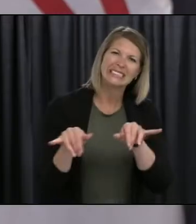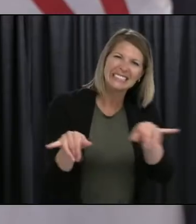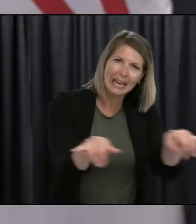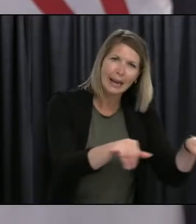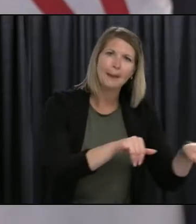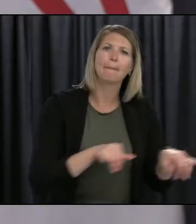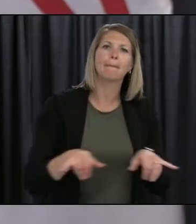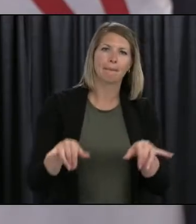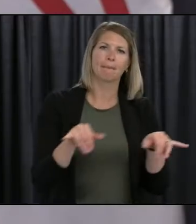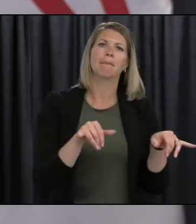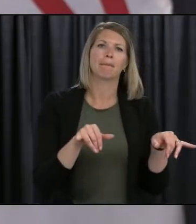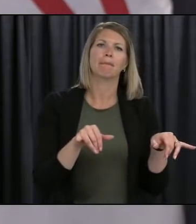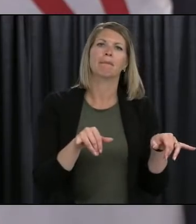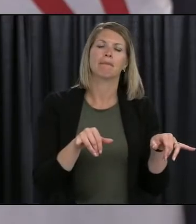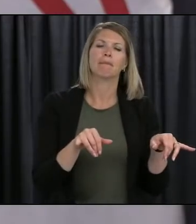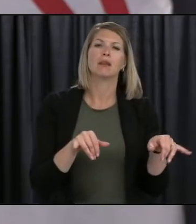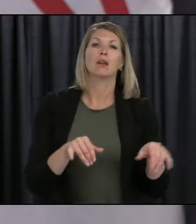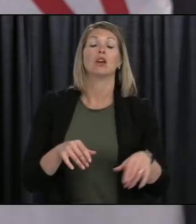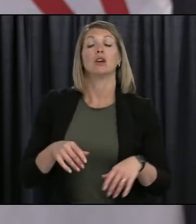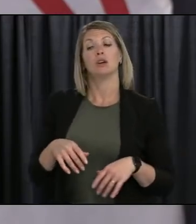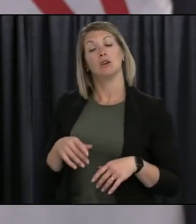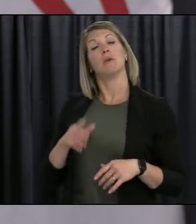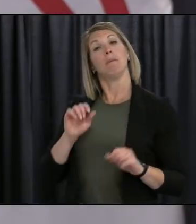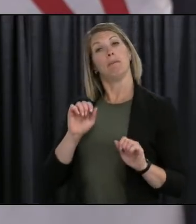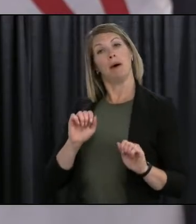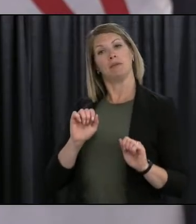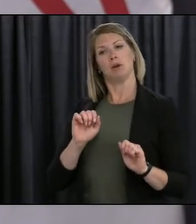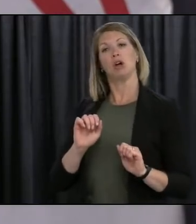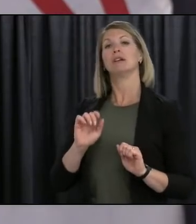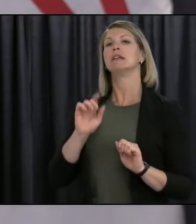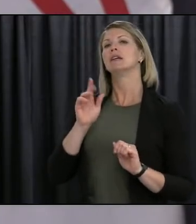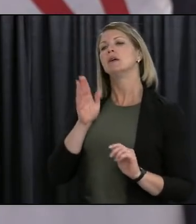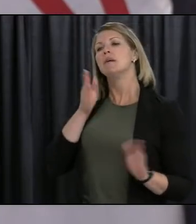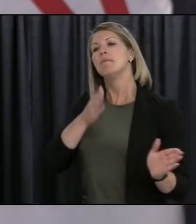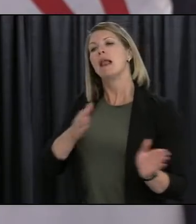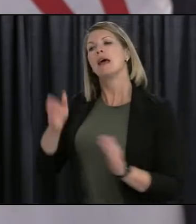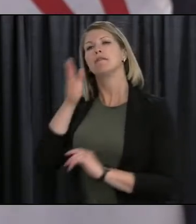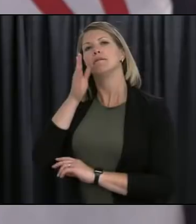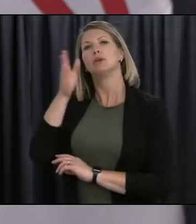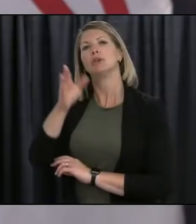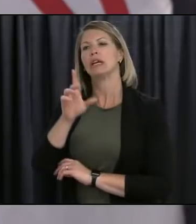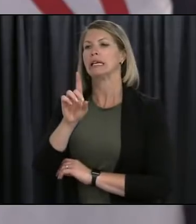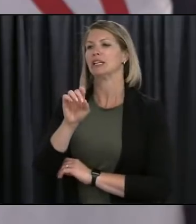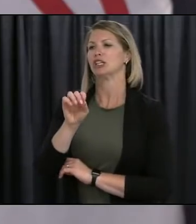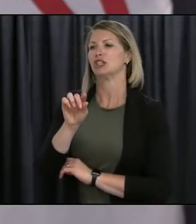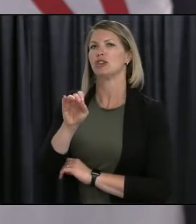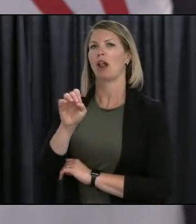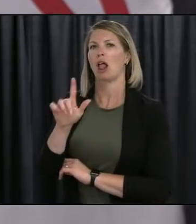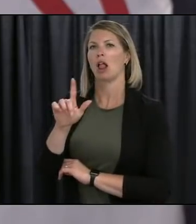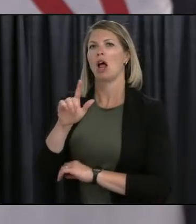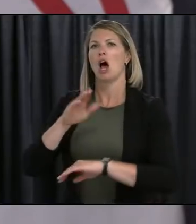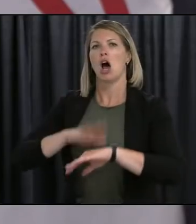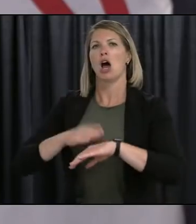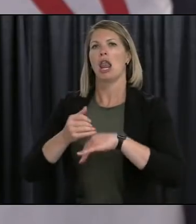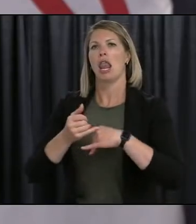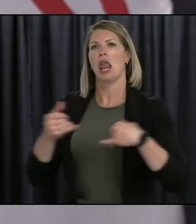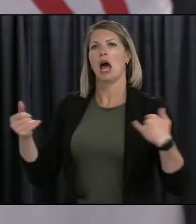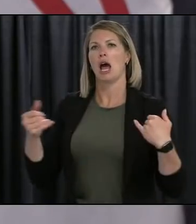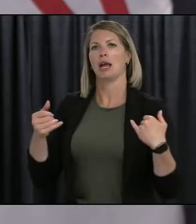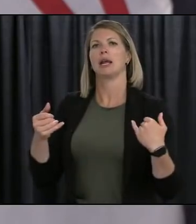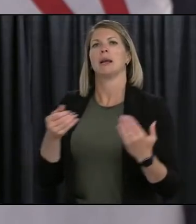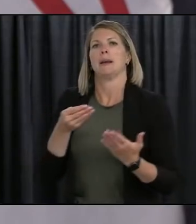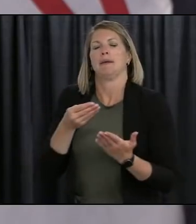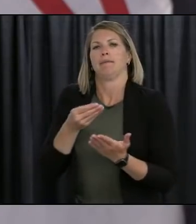after COVID, on a path to a digital learning environment. In keeping with putting supports in place, as I mentioned yesterday, for